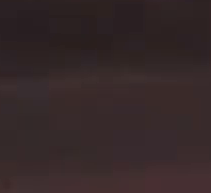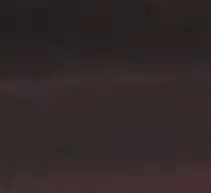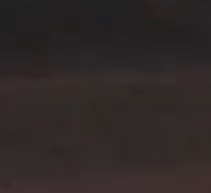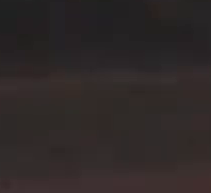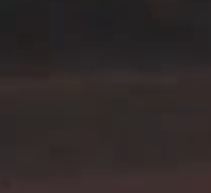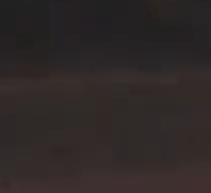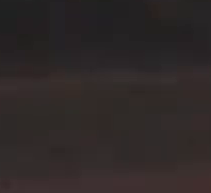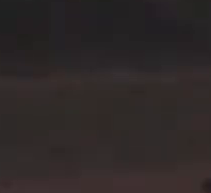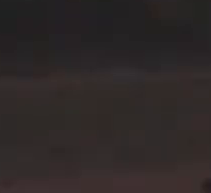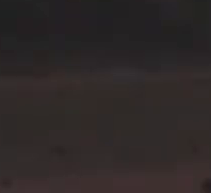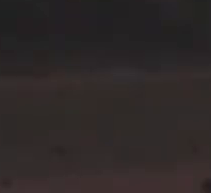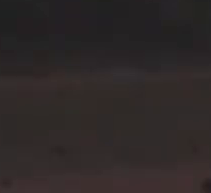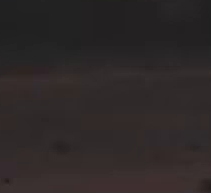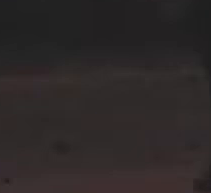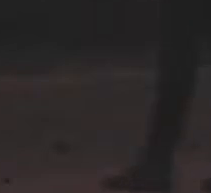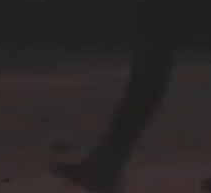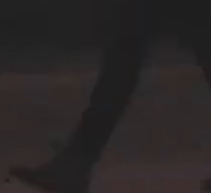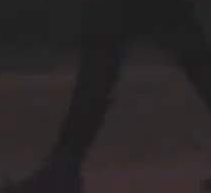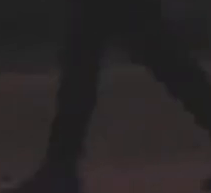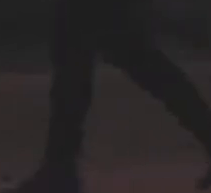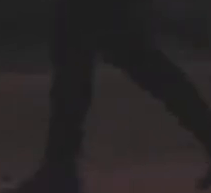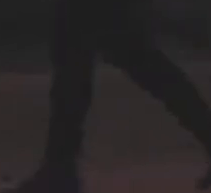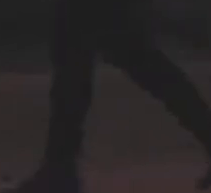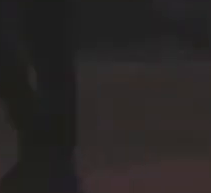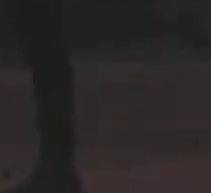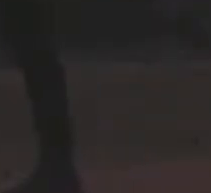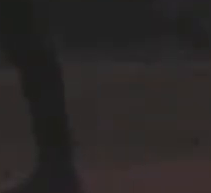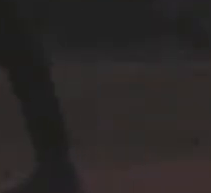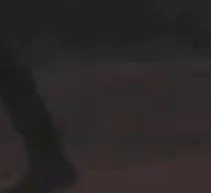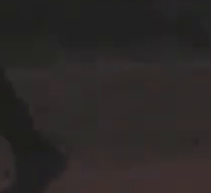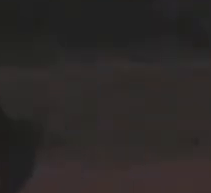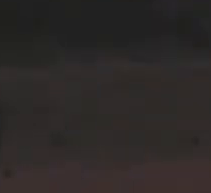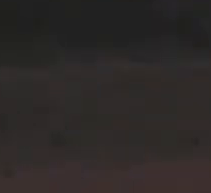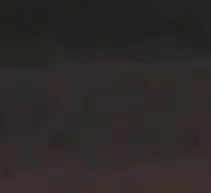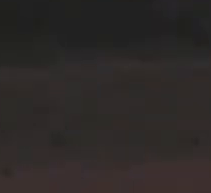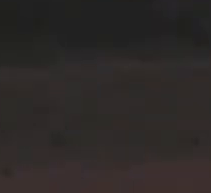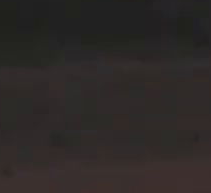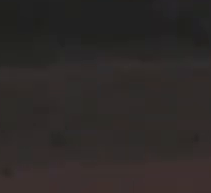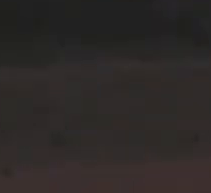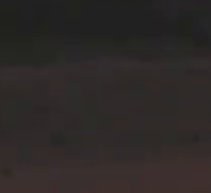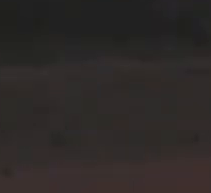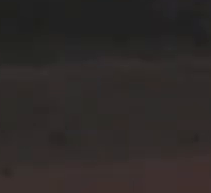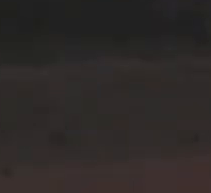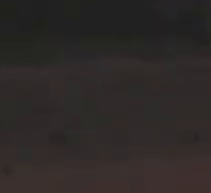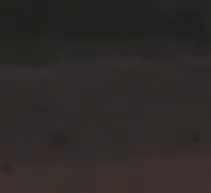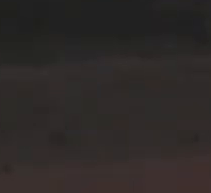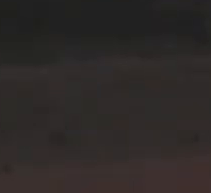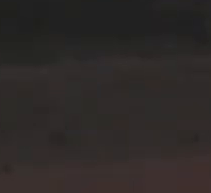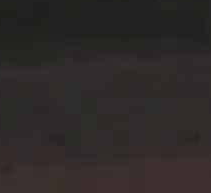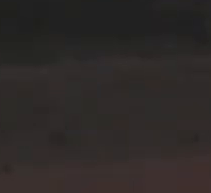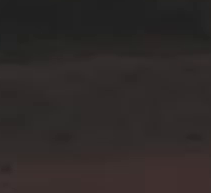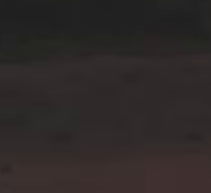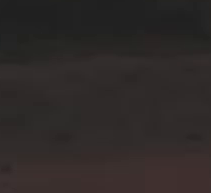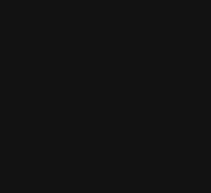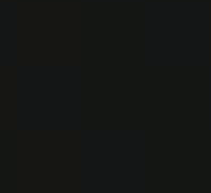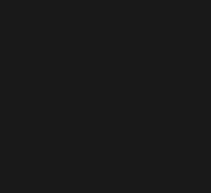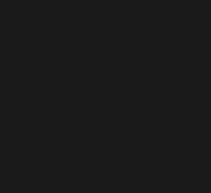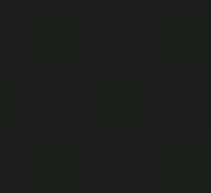Then you will go safely on your way. Omega Digibible. Truth is just a click away.